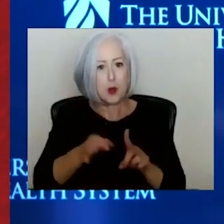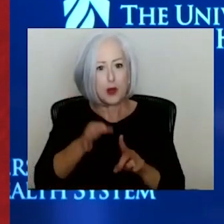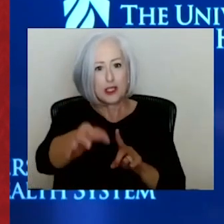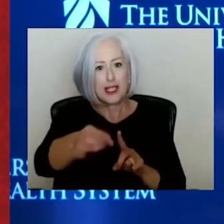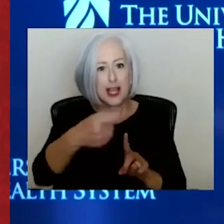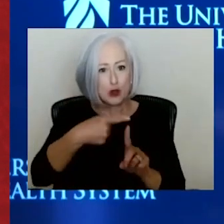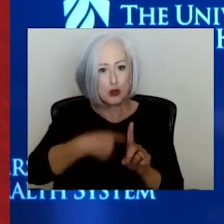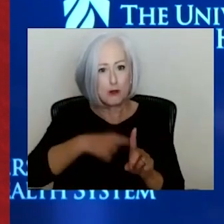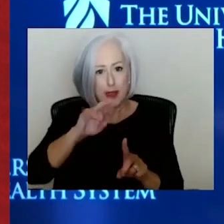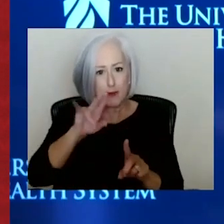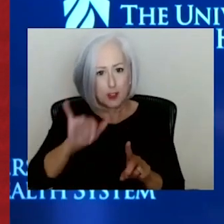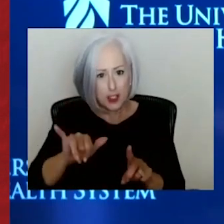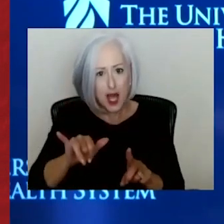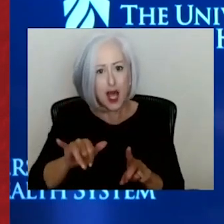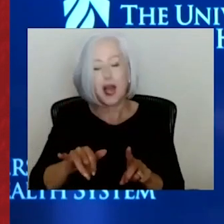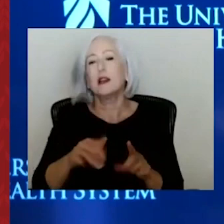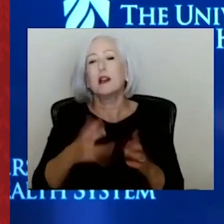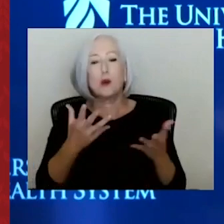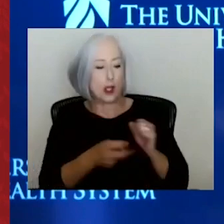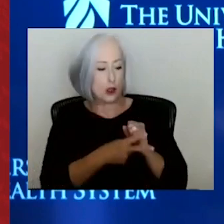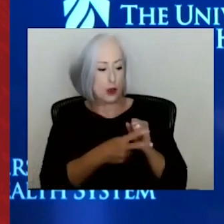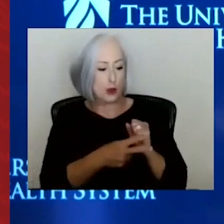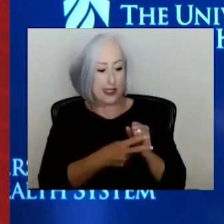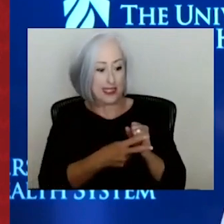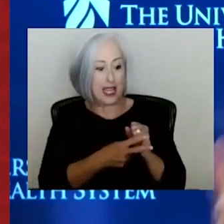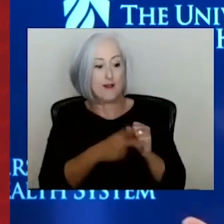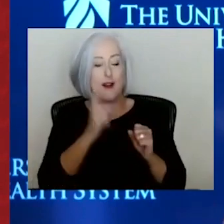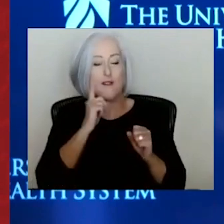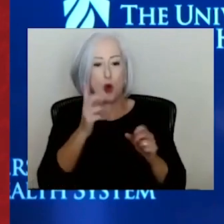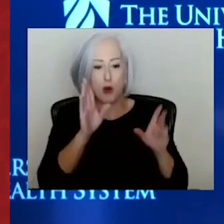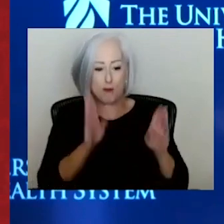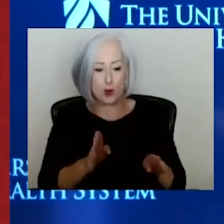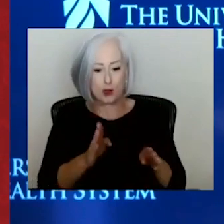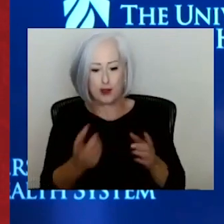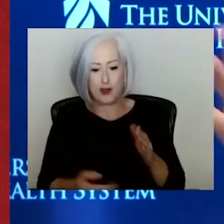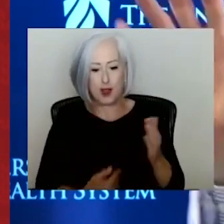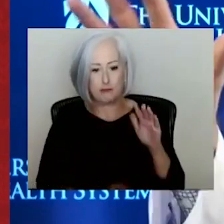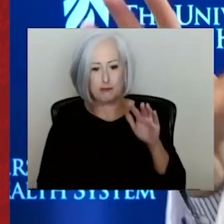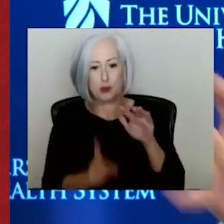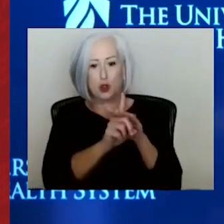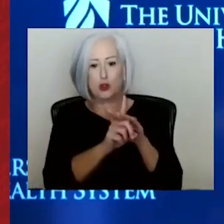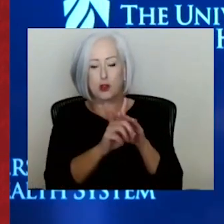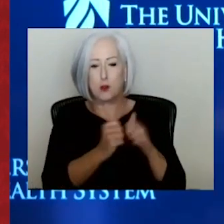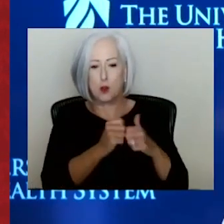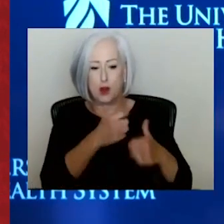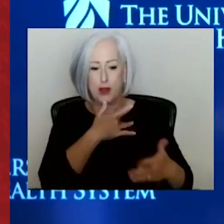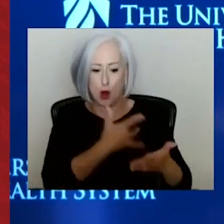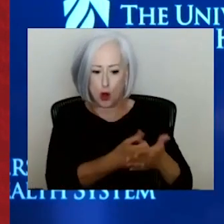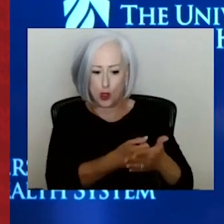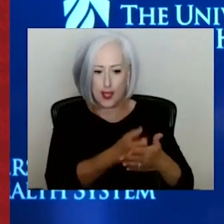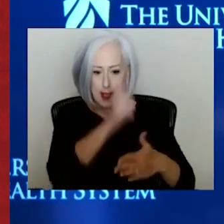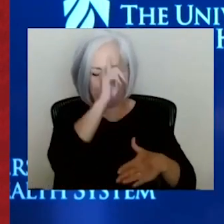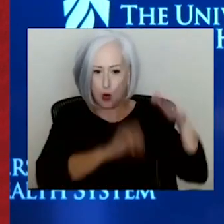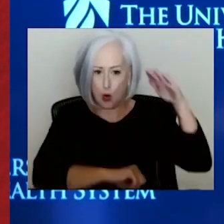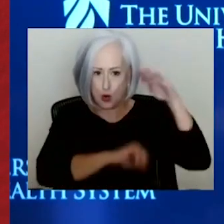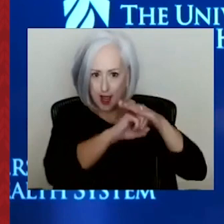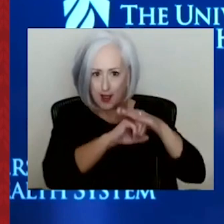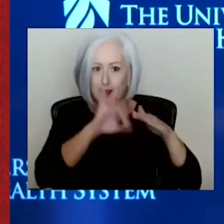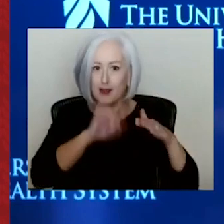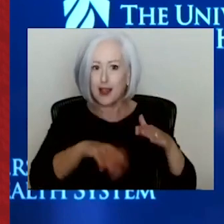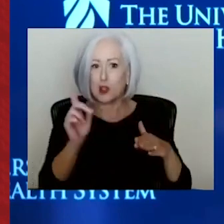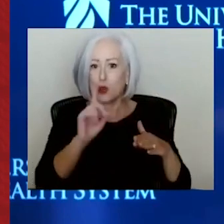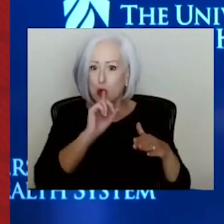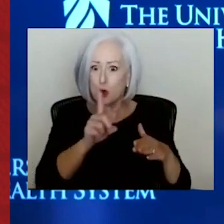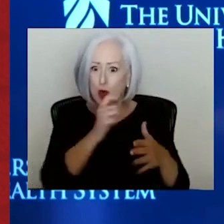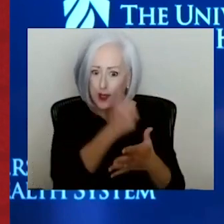that dye for that patient who comes in with a heart attack or stroke, because that really has to be the priority. Those kind of interventional things or trauma that we're trying to look at or